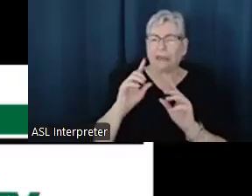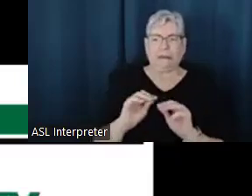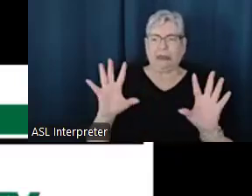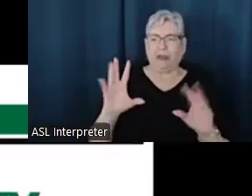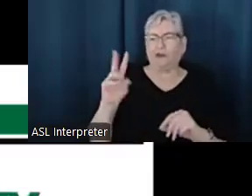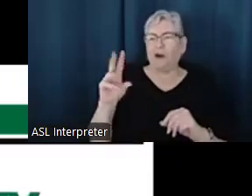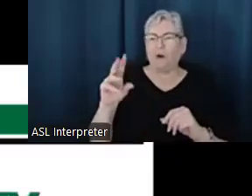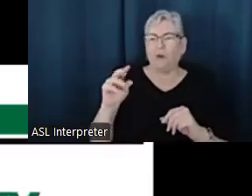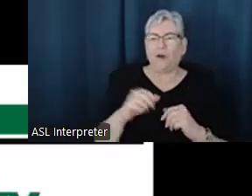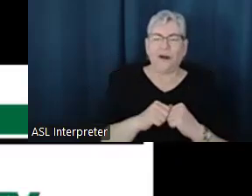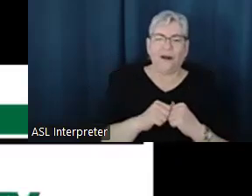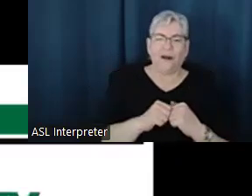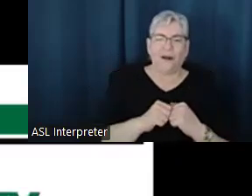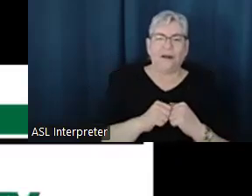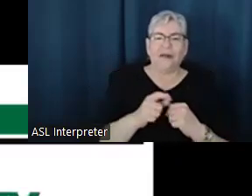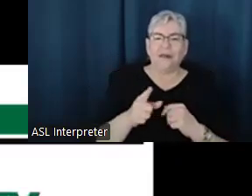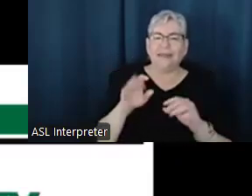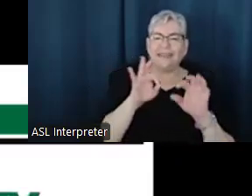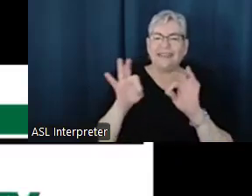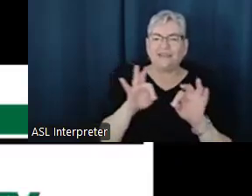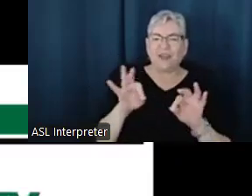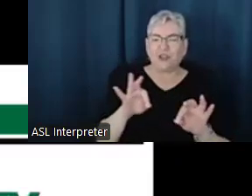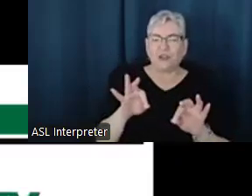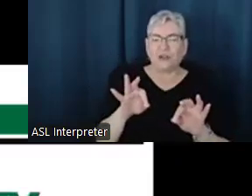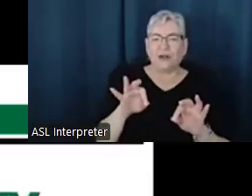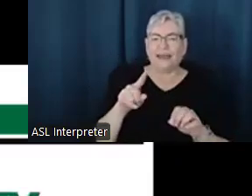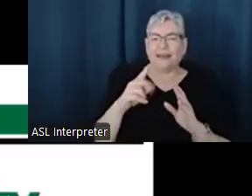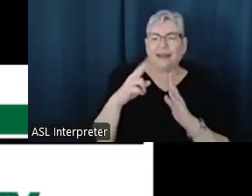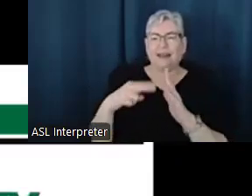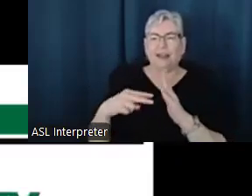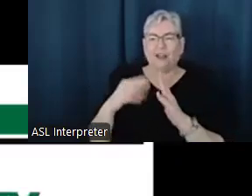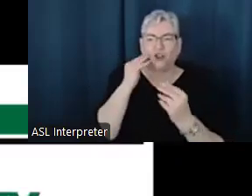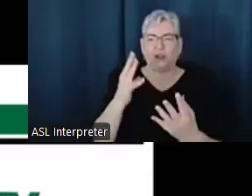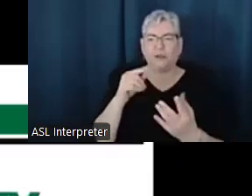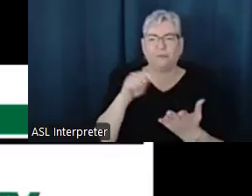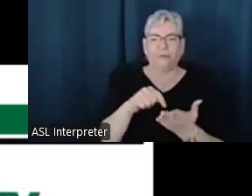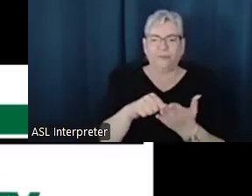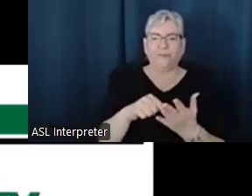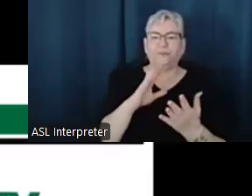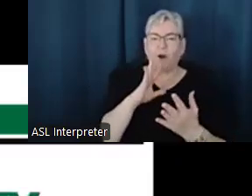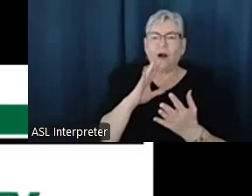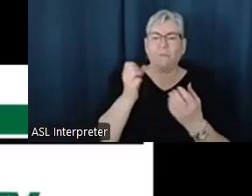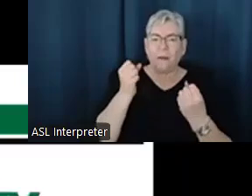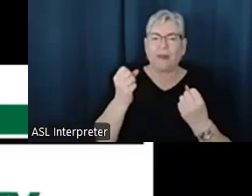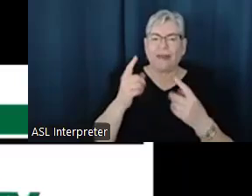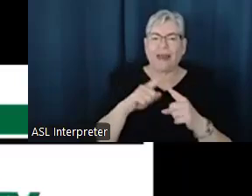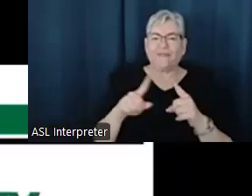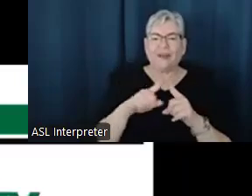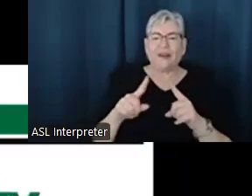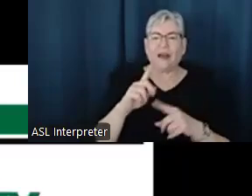Again, definitions in the literature surround a lot of different things, but they all include some kind of criteria